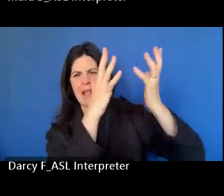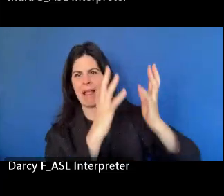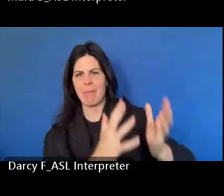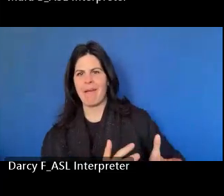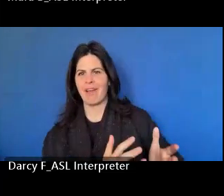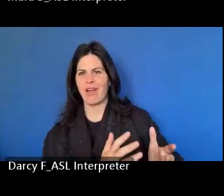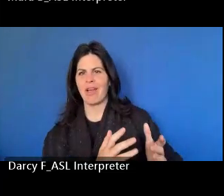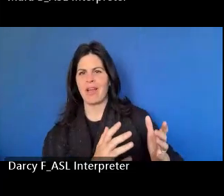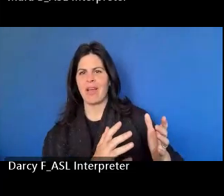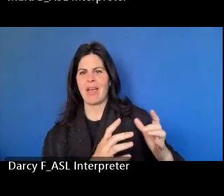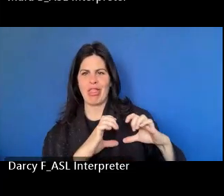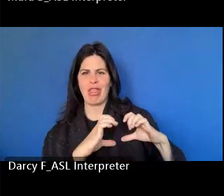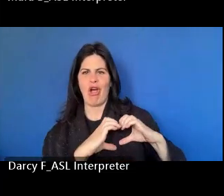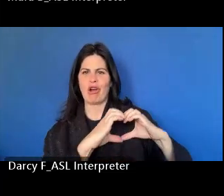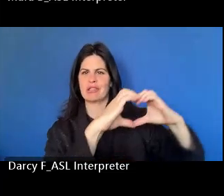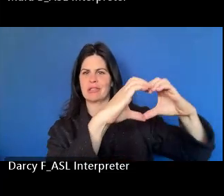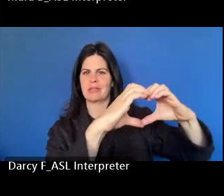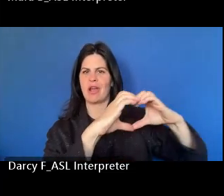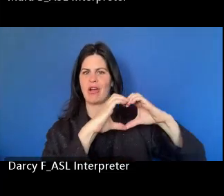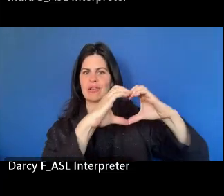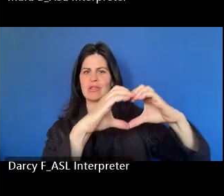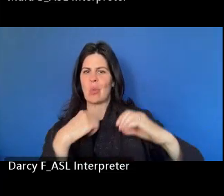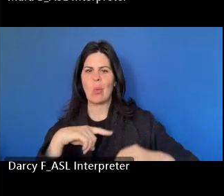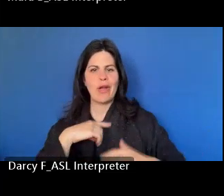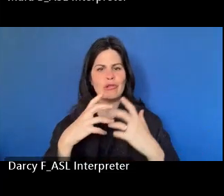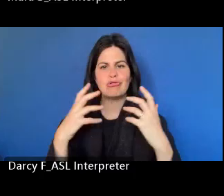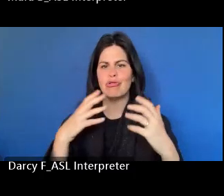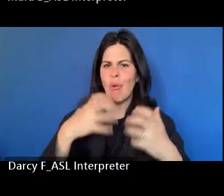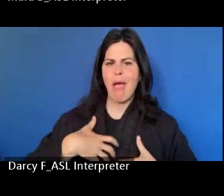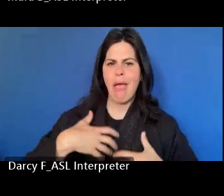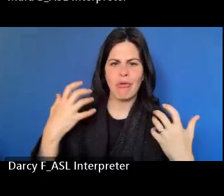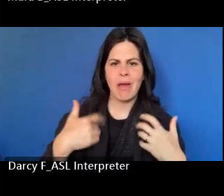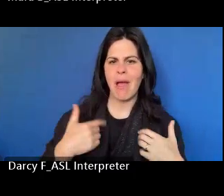angry. I'm done. Thank you for your